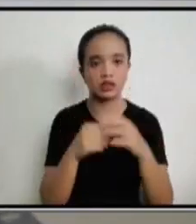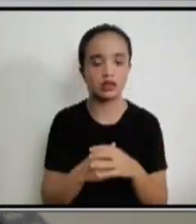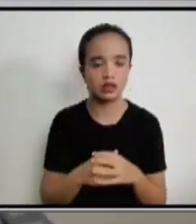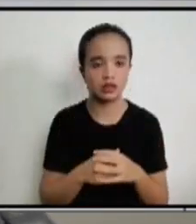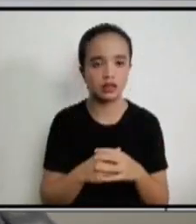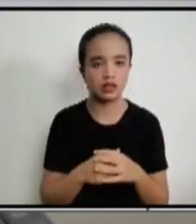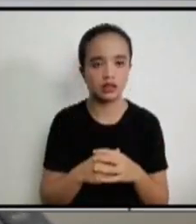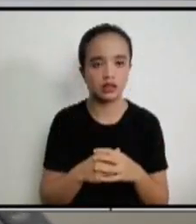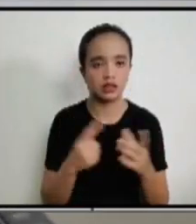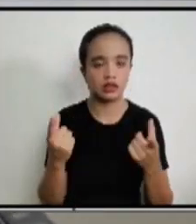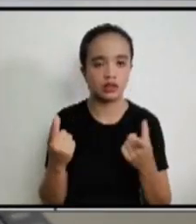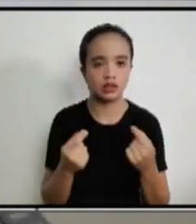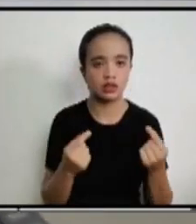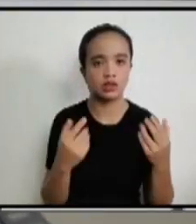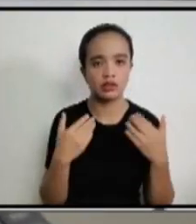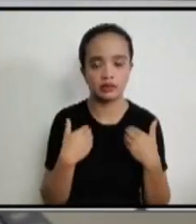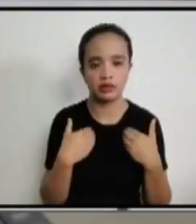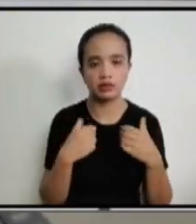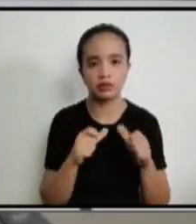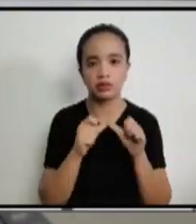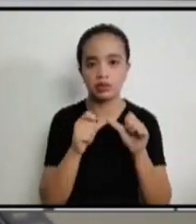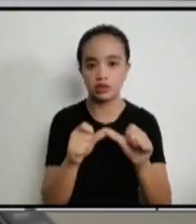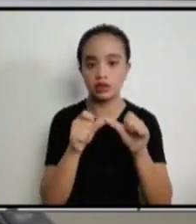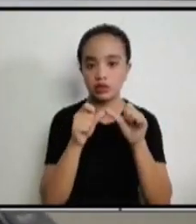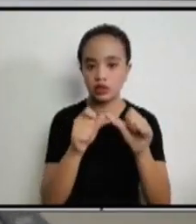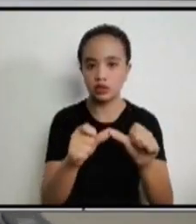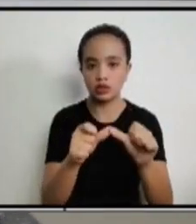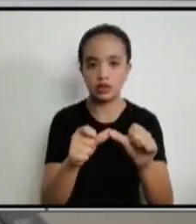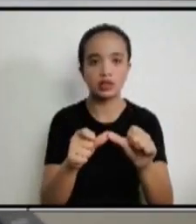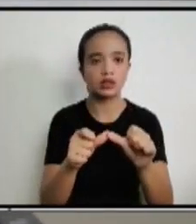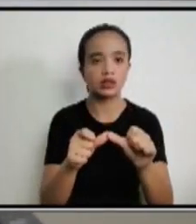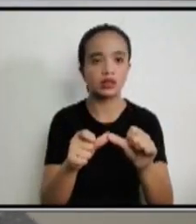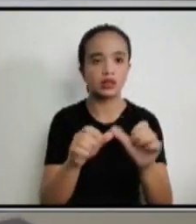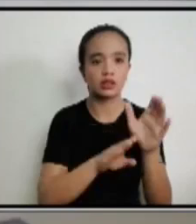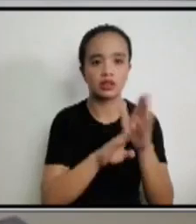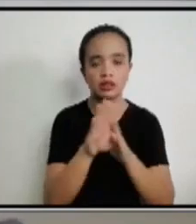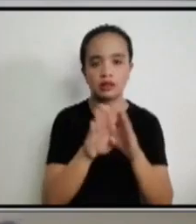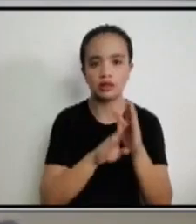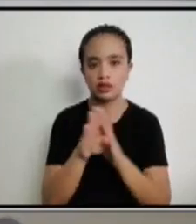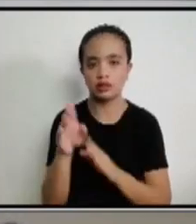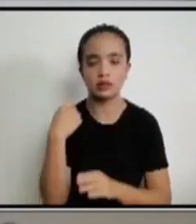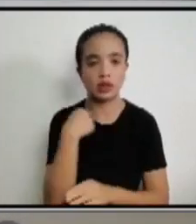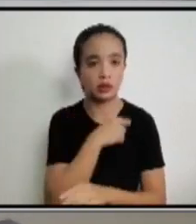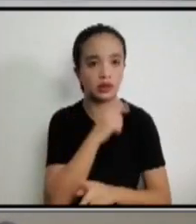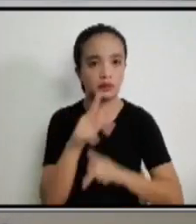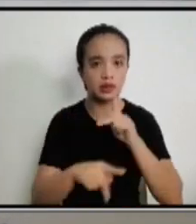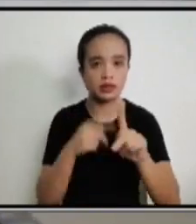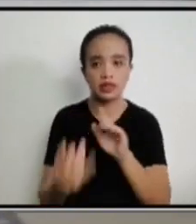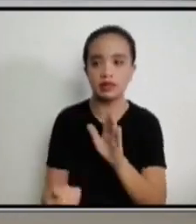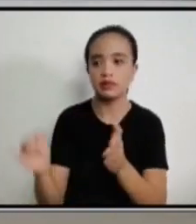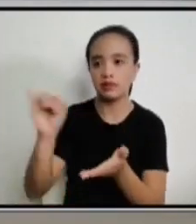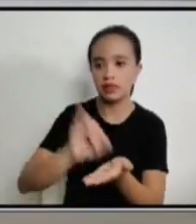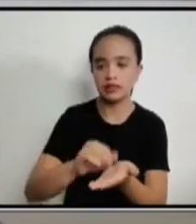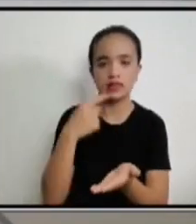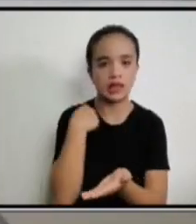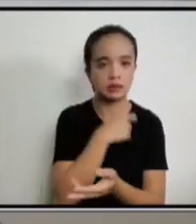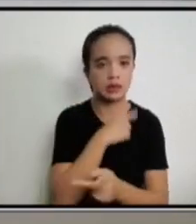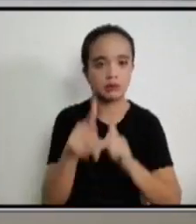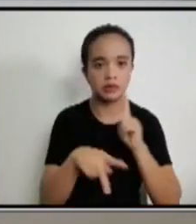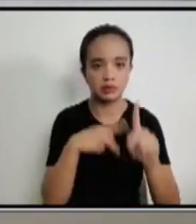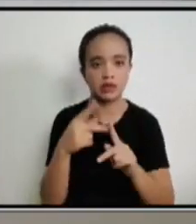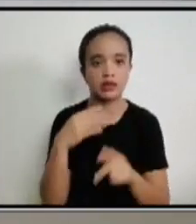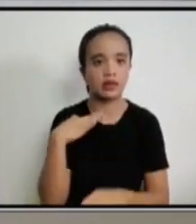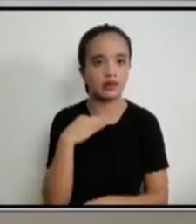also continue to develop our people. You know, we invest on our people, faculty, and our